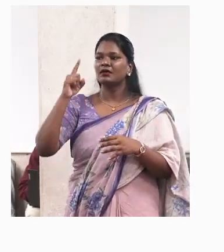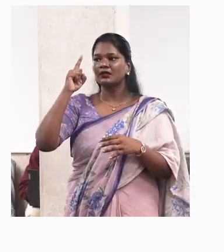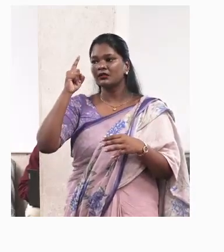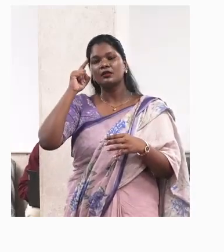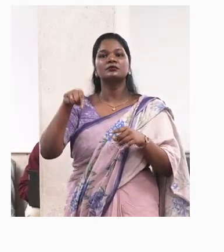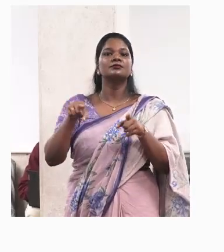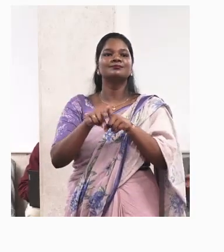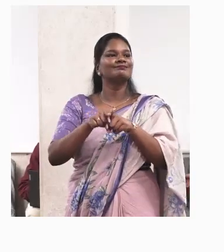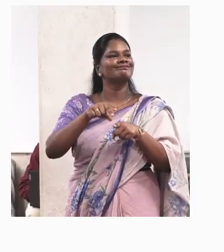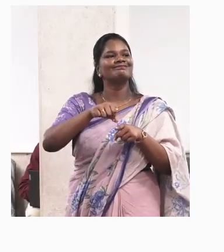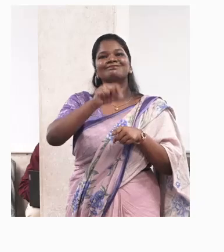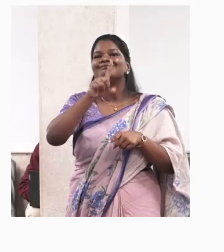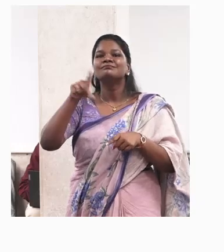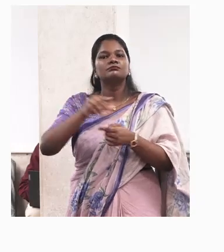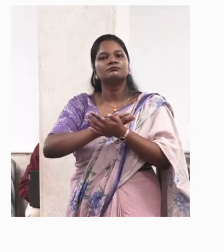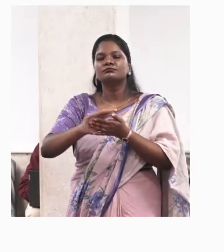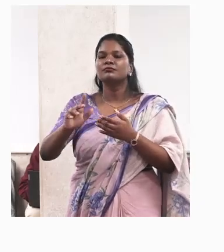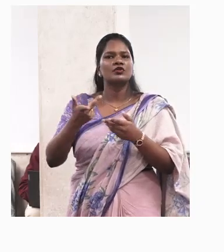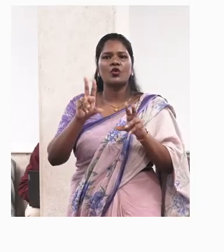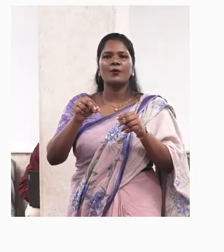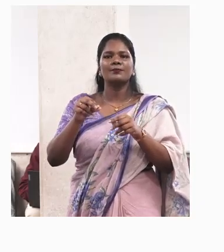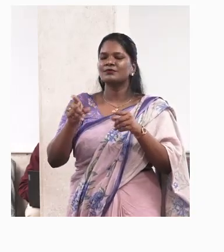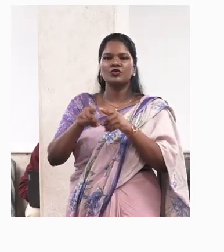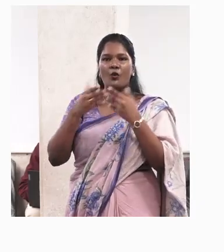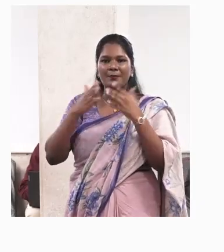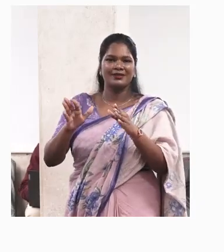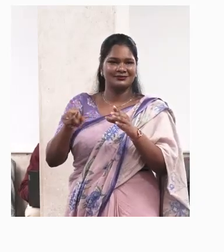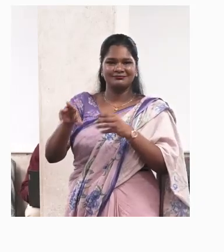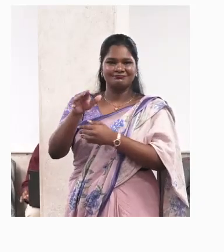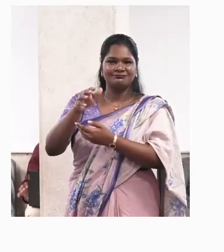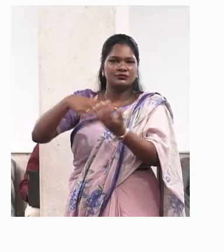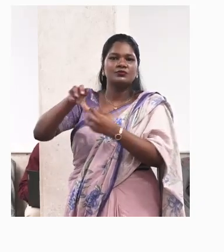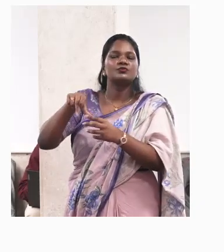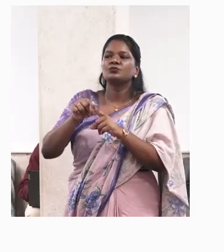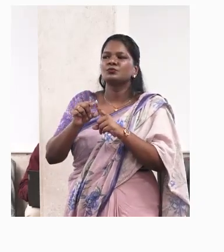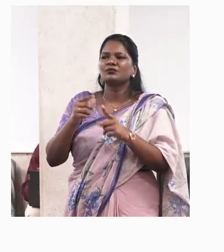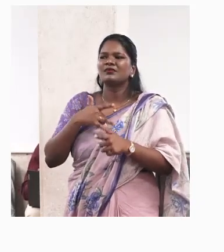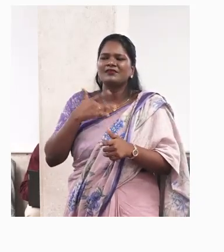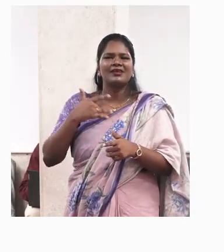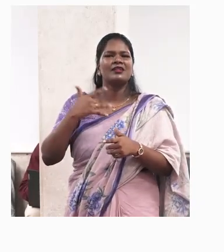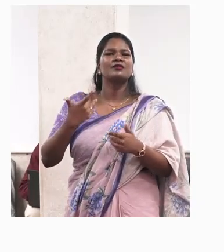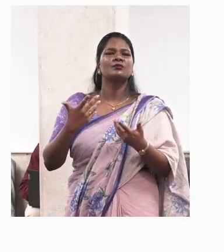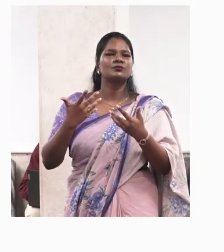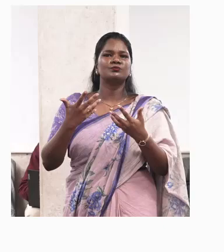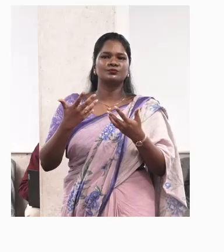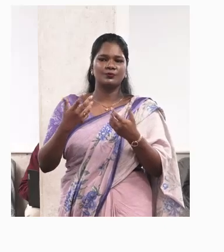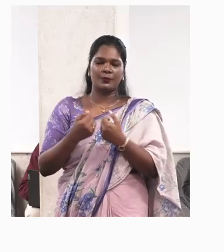flattens hierarchies. Not so much to do with open dialogue, but that's just me, and I just feel